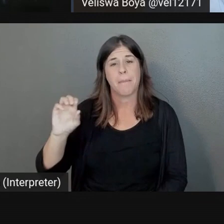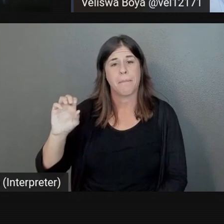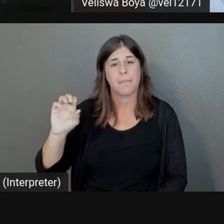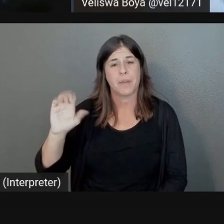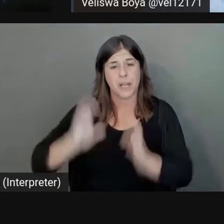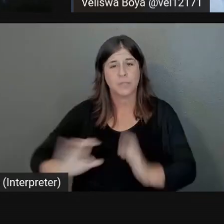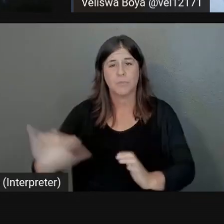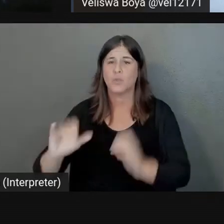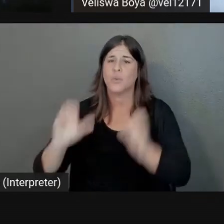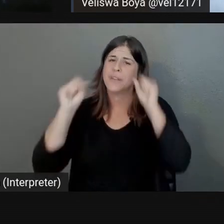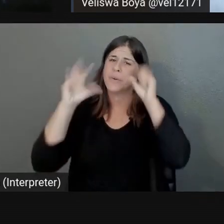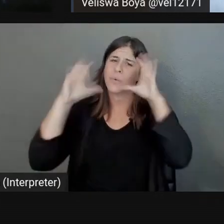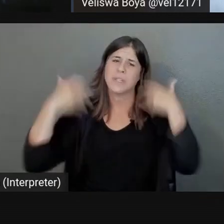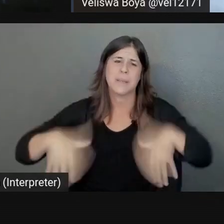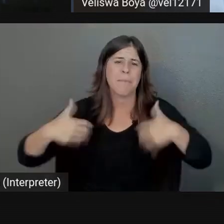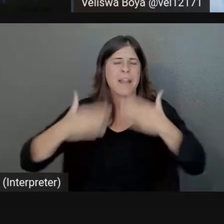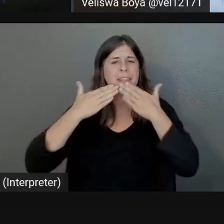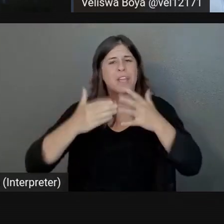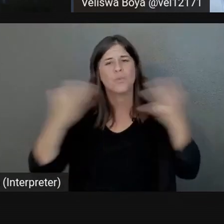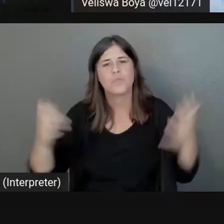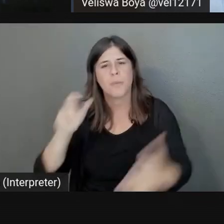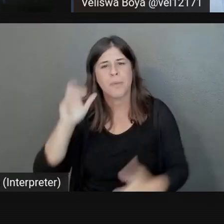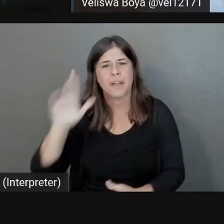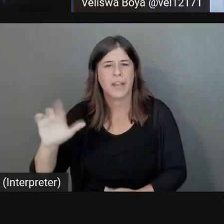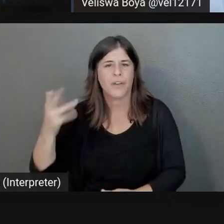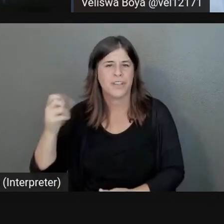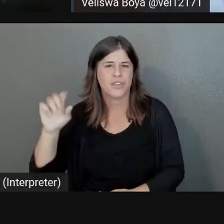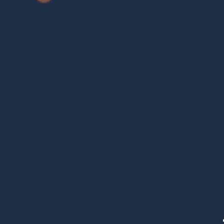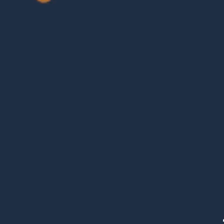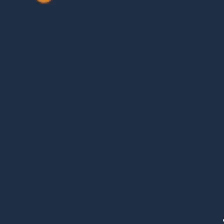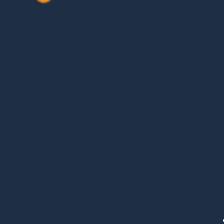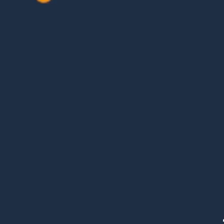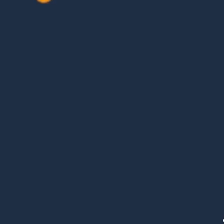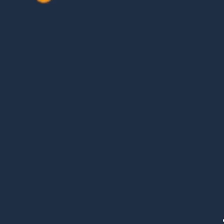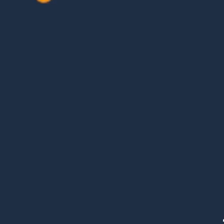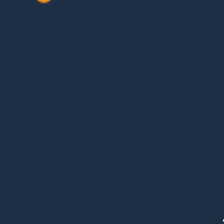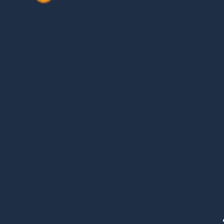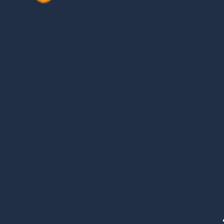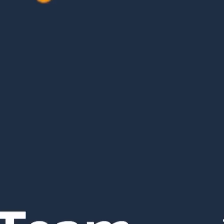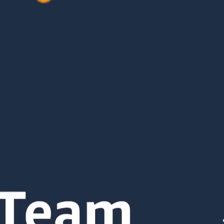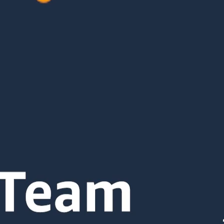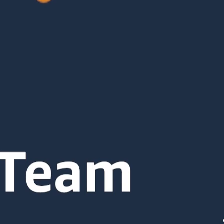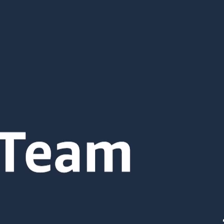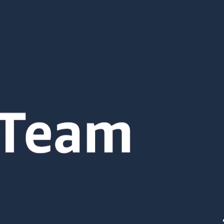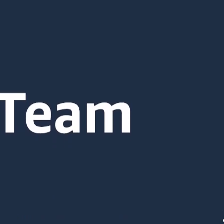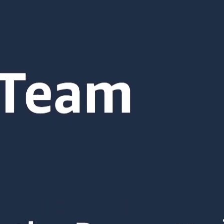Thank you so much, Schneider and Larry, for this. Thank you for having me. Thank you.